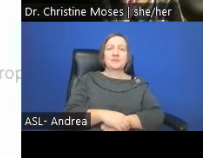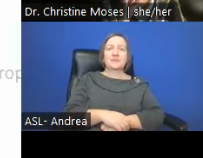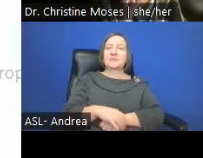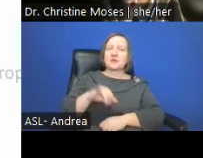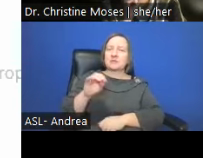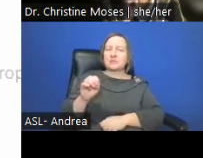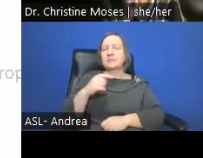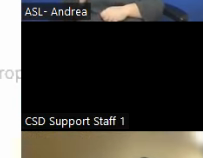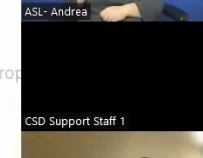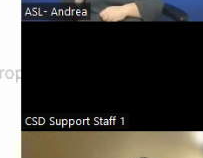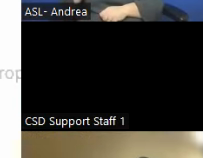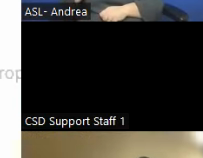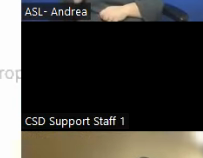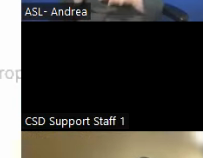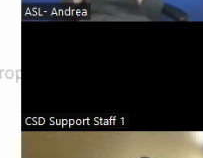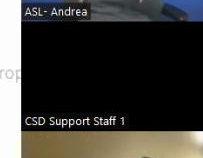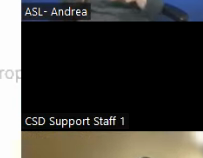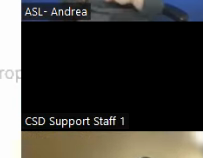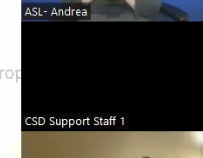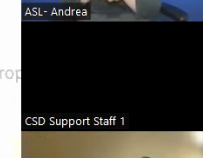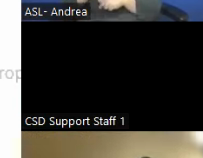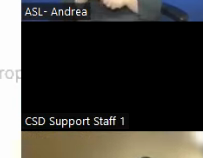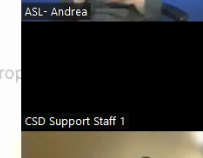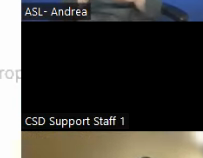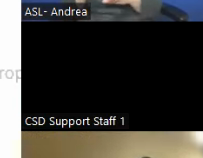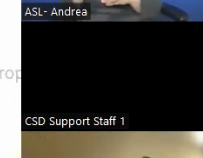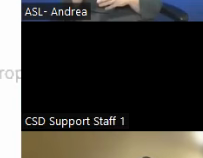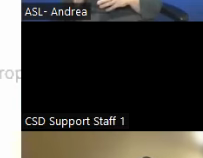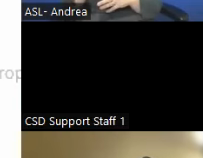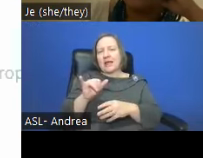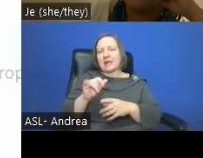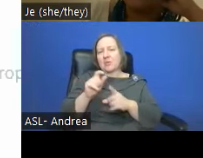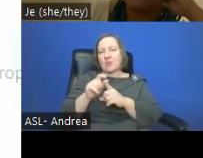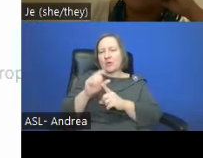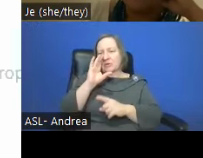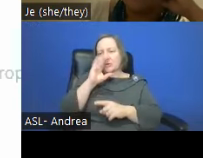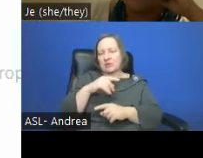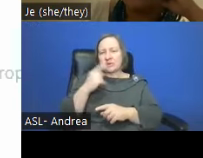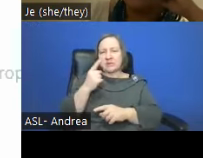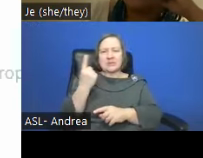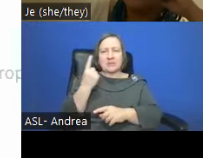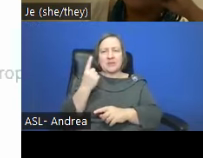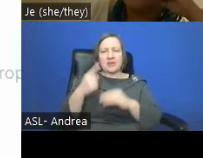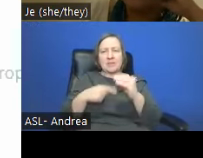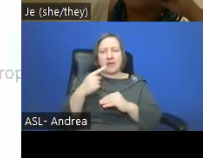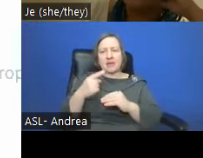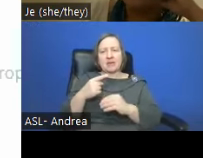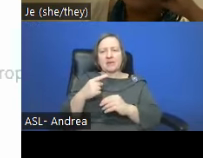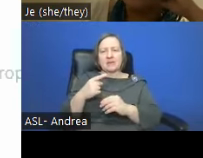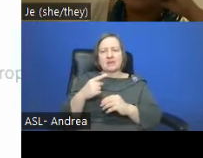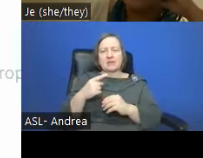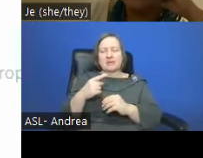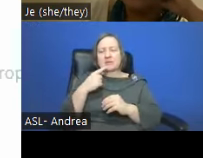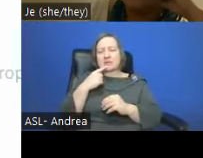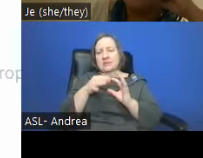It just seems like we can't guarantee that. So it's kind of like worded strangely. So I wonder if there's something about